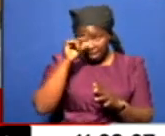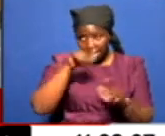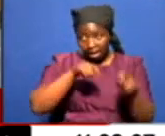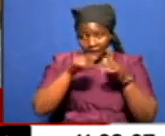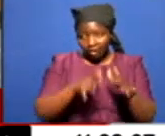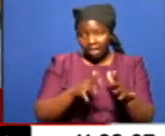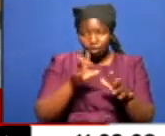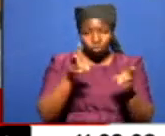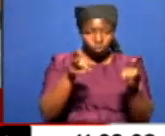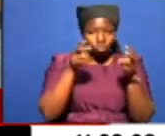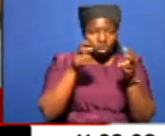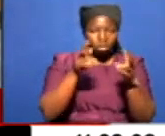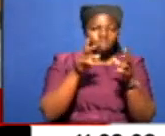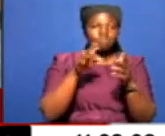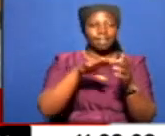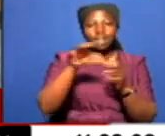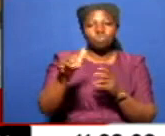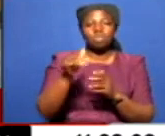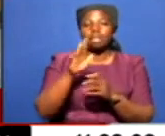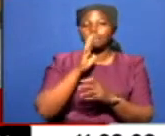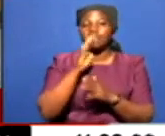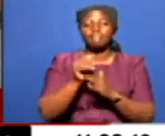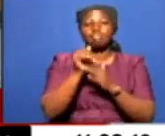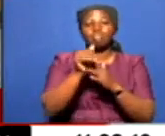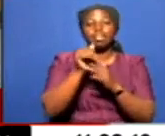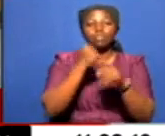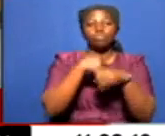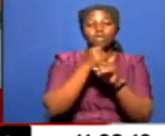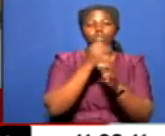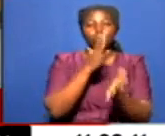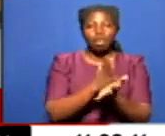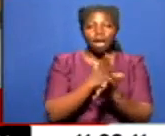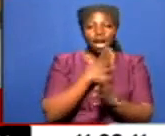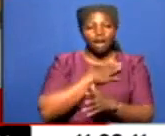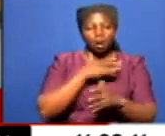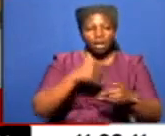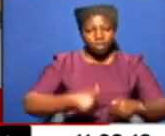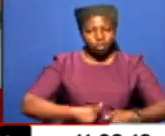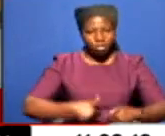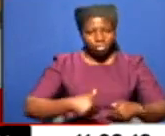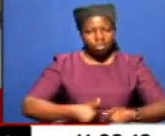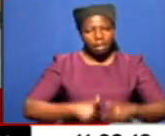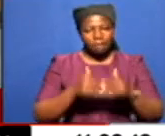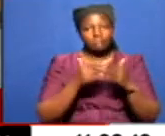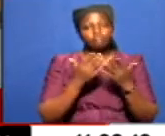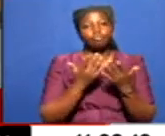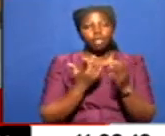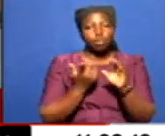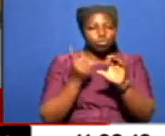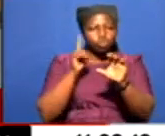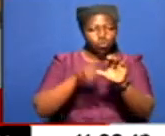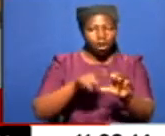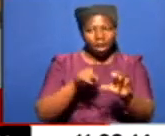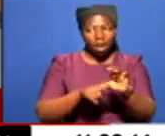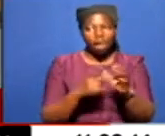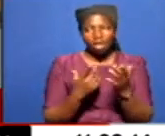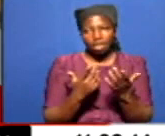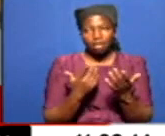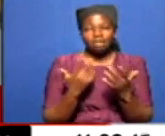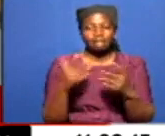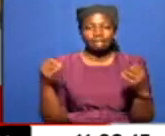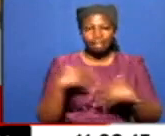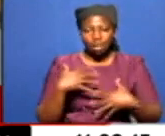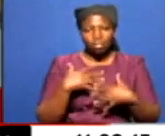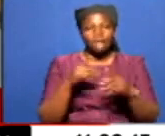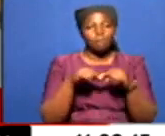counties being on the forefront to ensure that our youths do not plunge into terrorism or